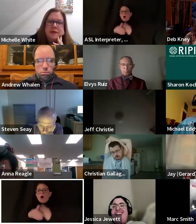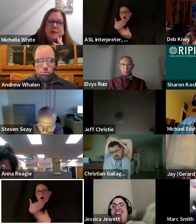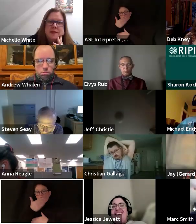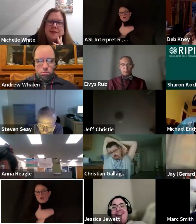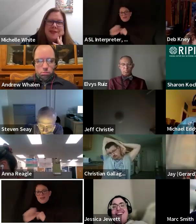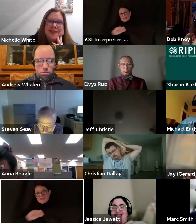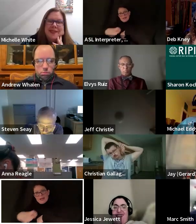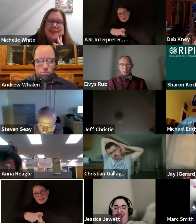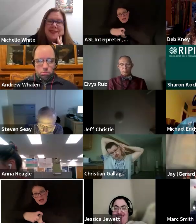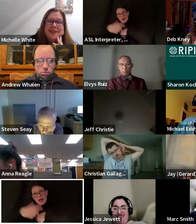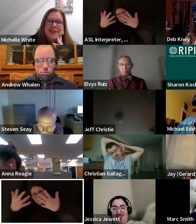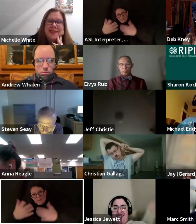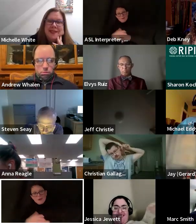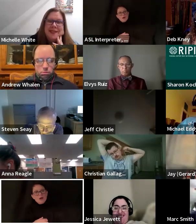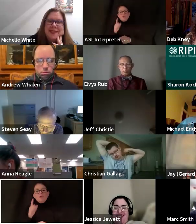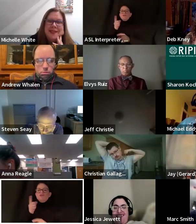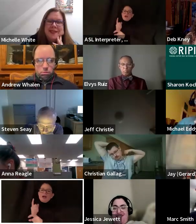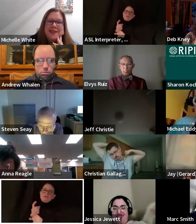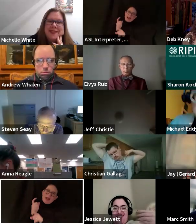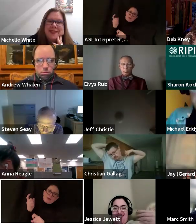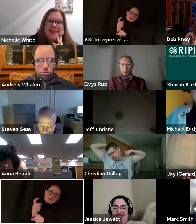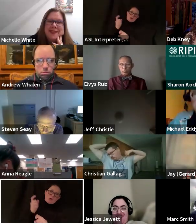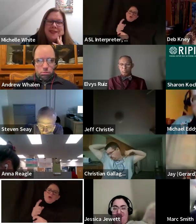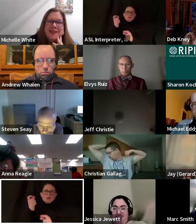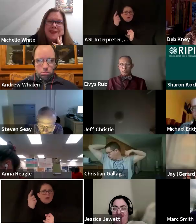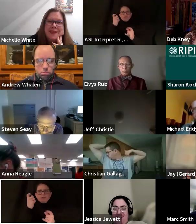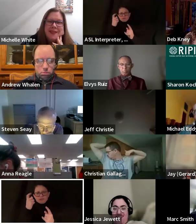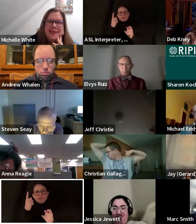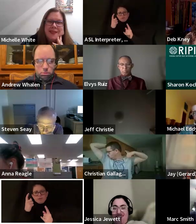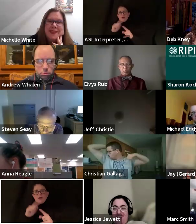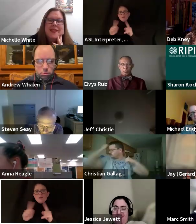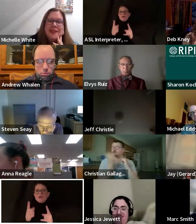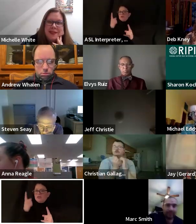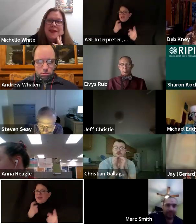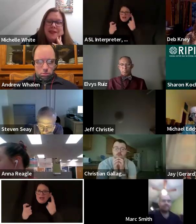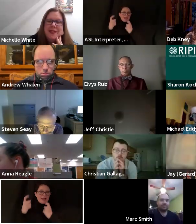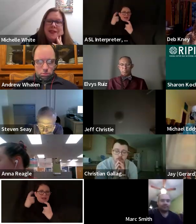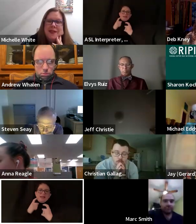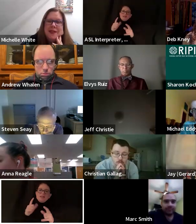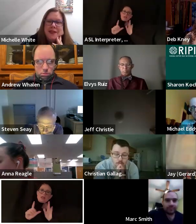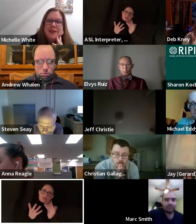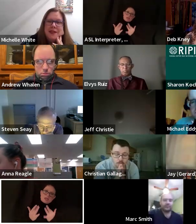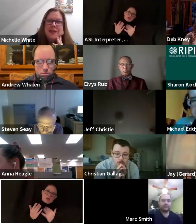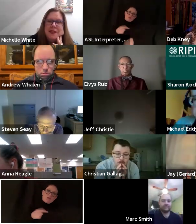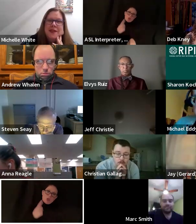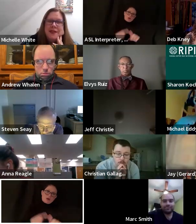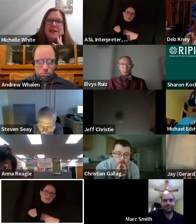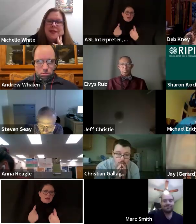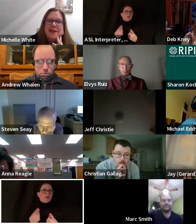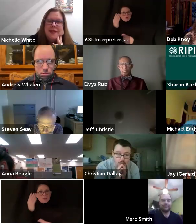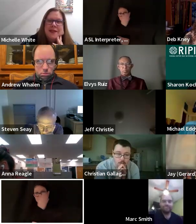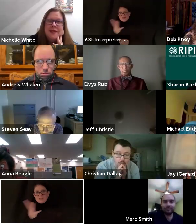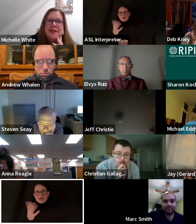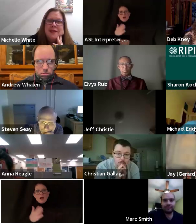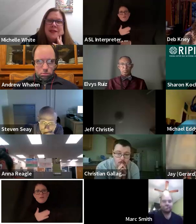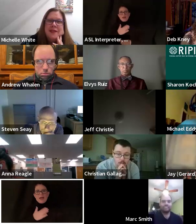know. that's Yeah. fine. I was just Yeah. curious. I didn't Yeah, know no, what the I status understand. I know you've was. been asking for a while. Yeah. Yeah. Yeah, I so will say though, I'm